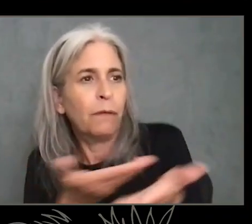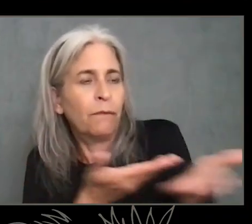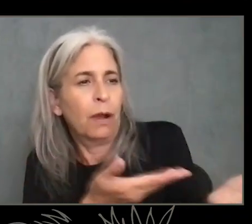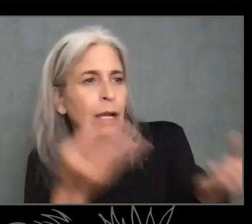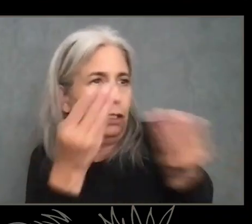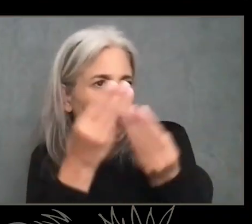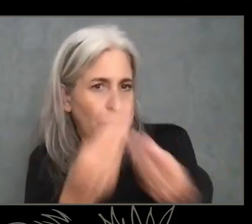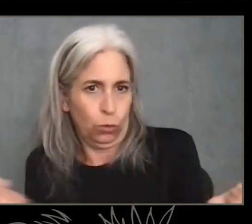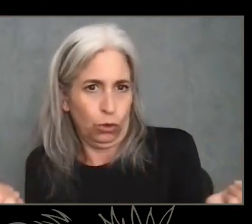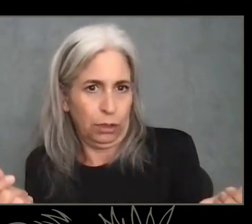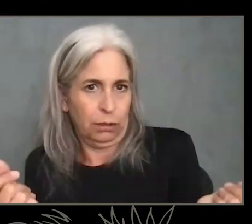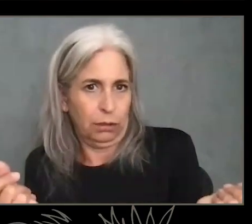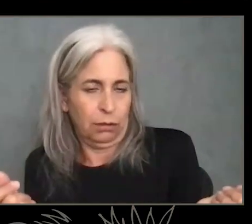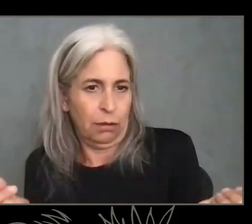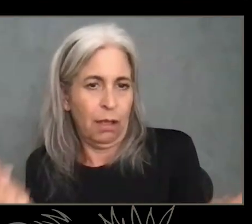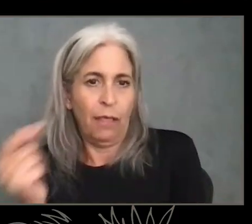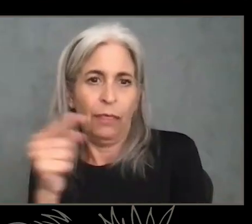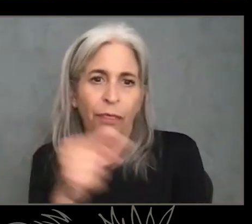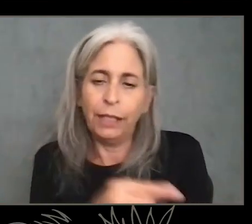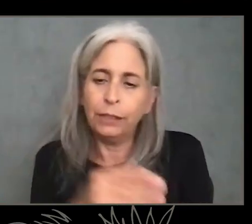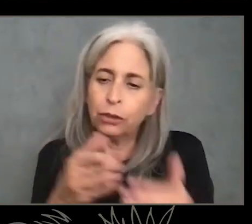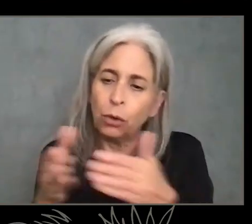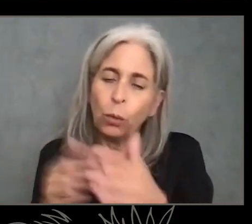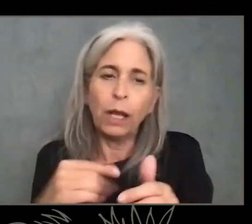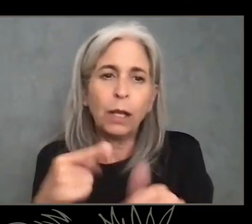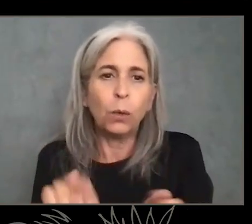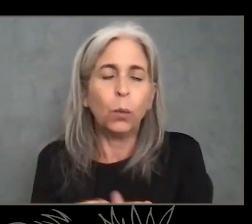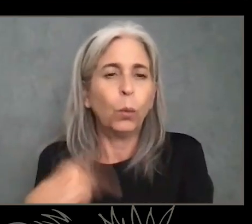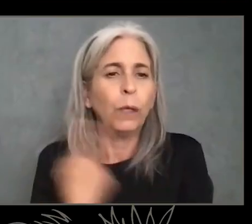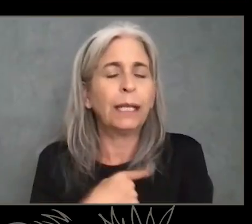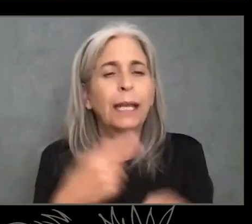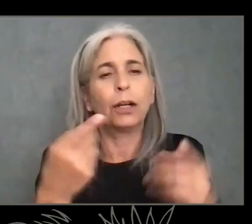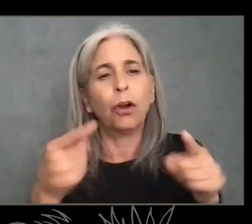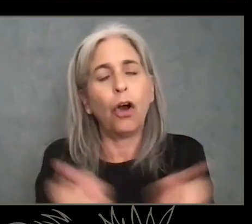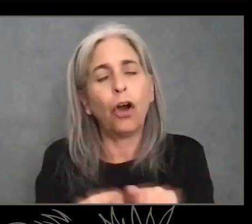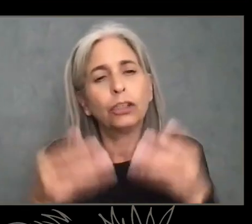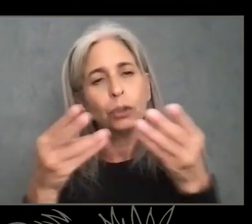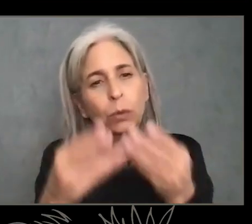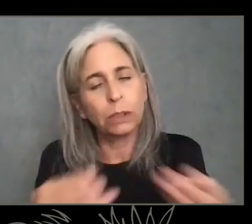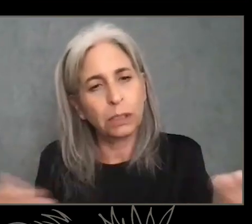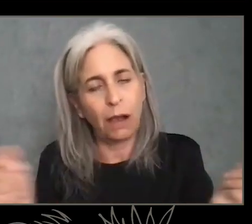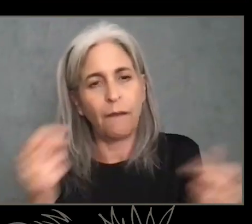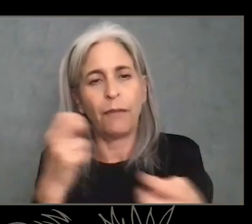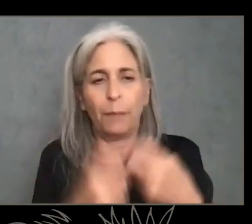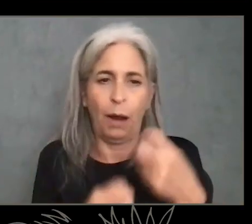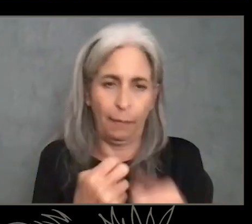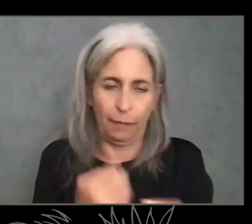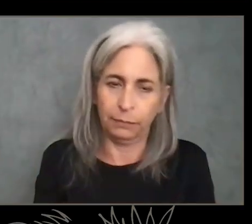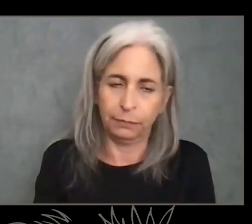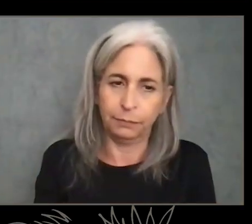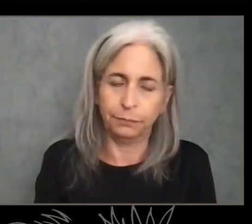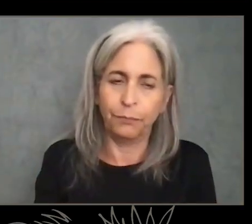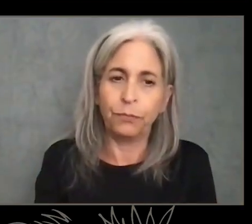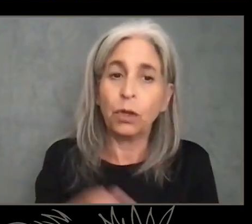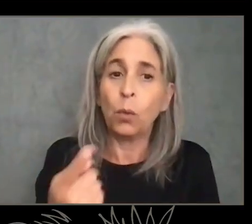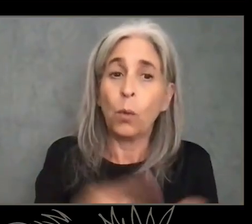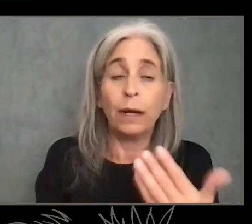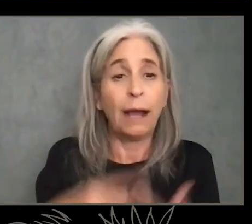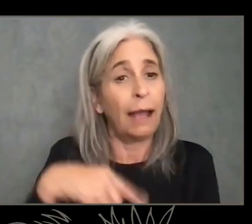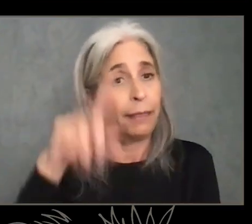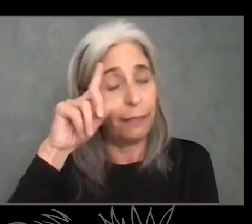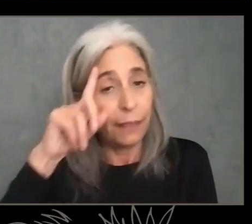for? So these are a way that we could also solve the other issue. And this is basically what I